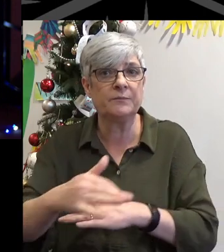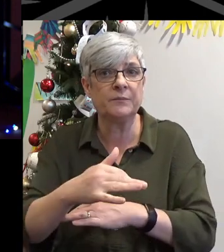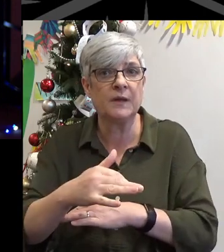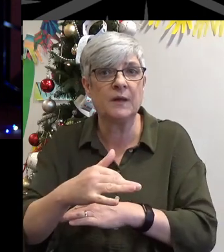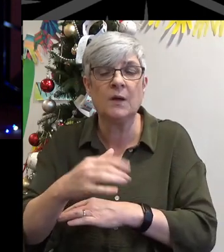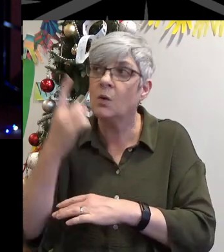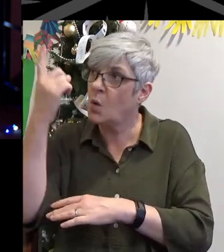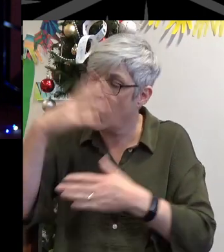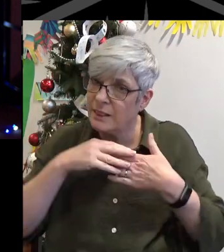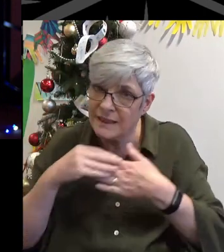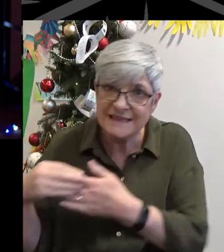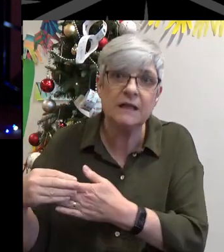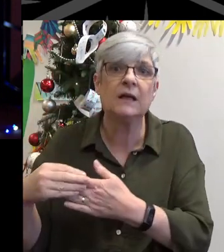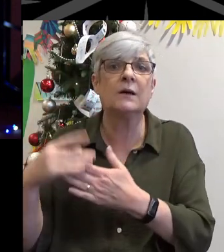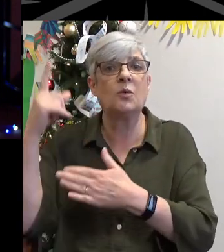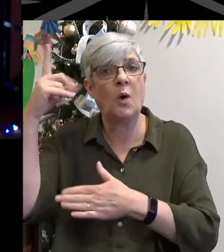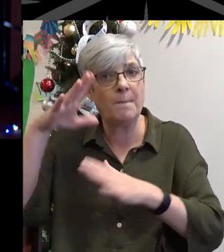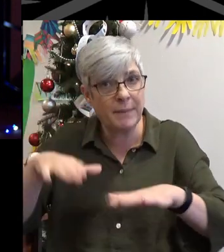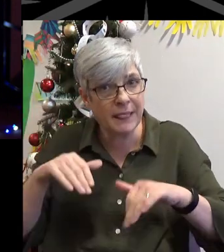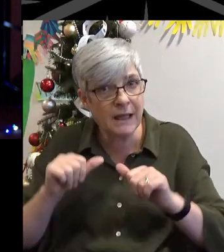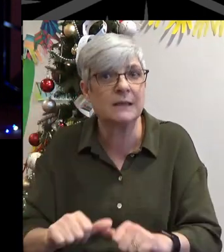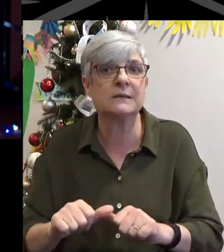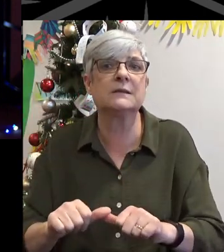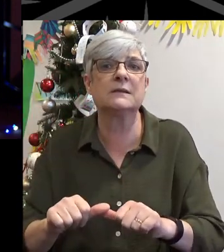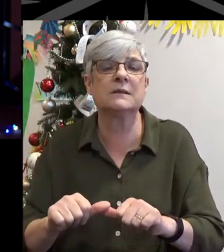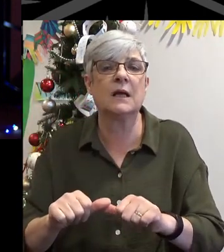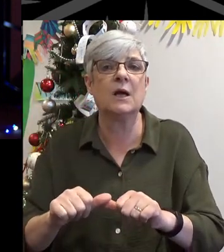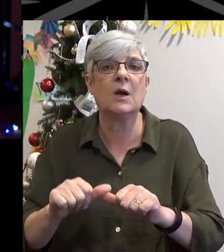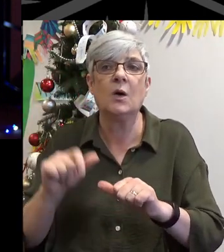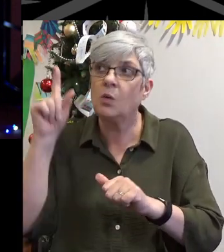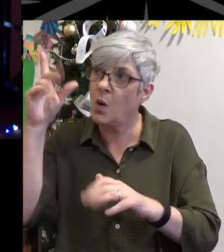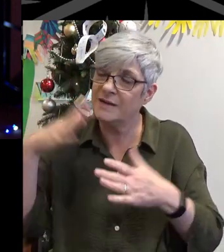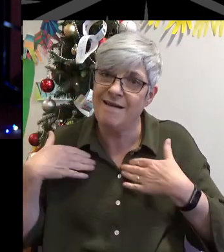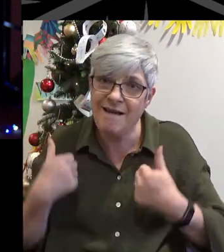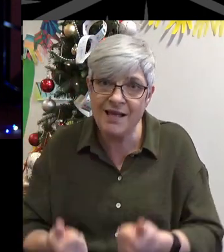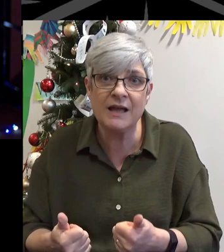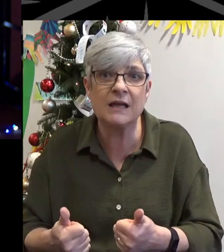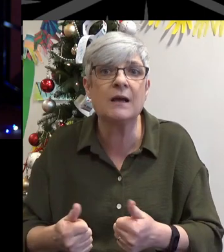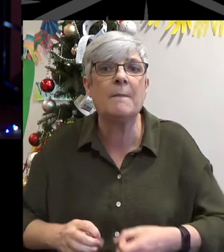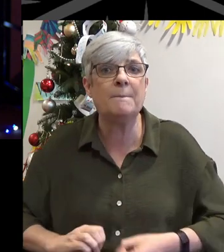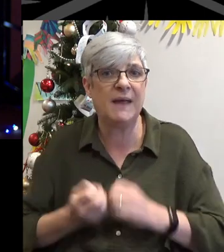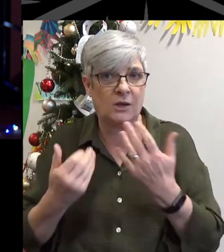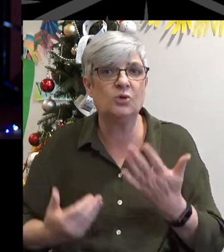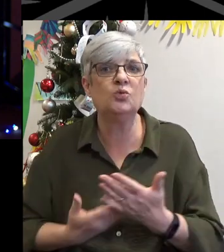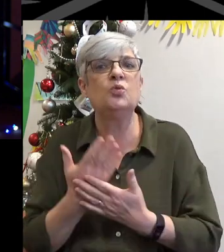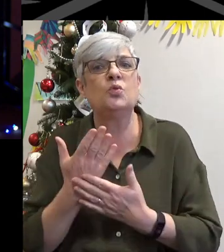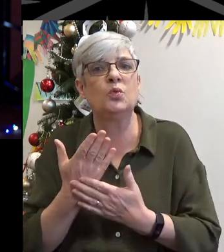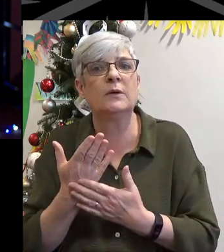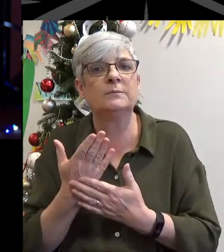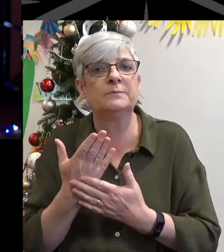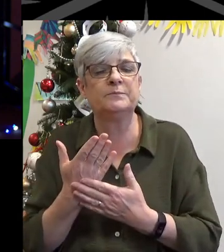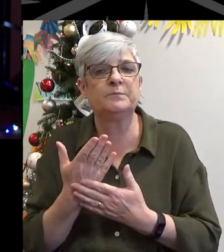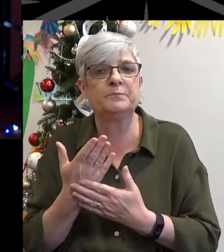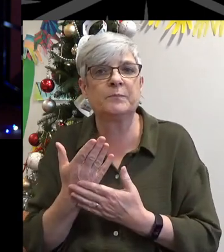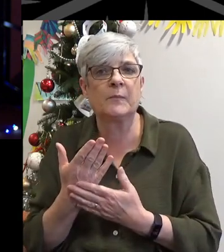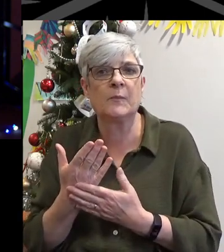God leading, God blessing, God healing, God making new.